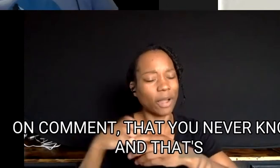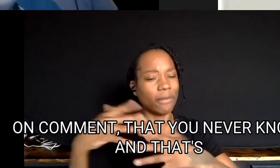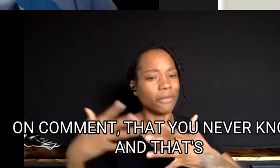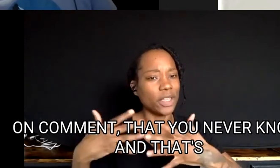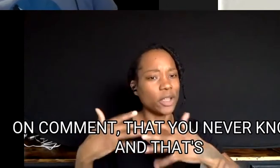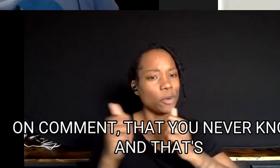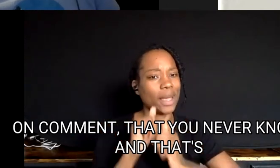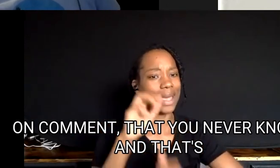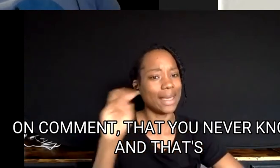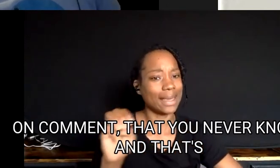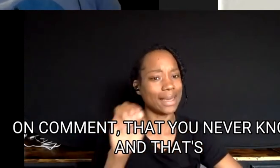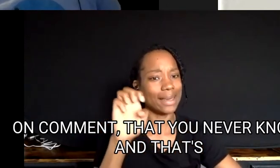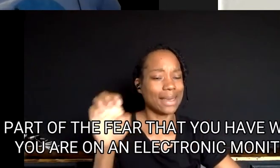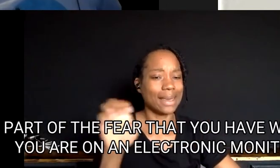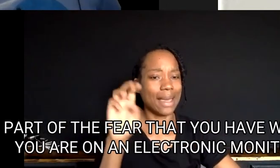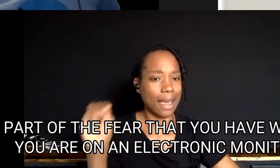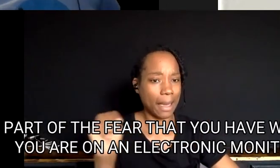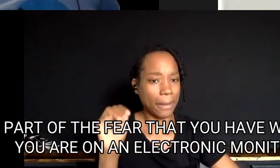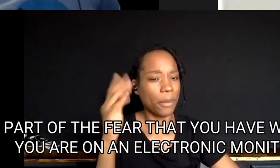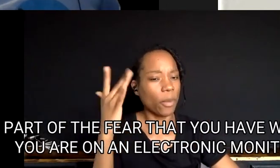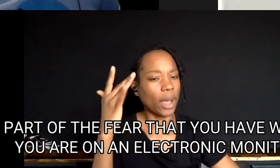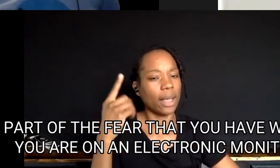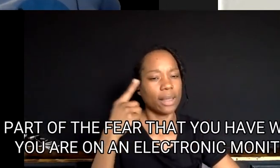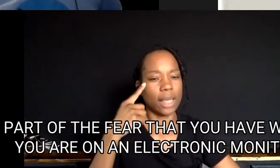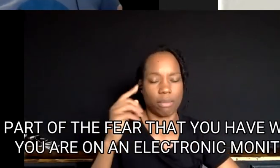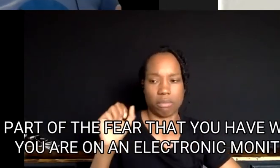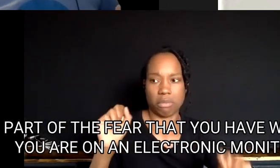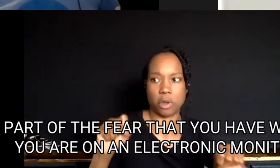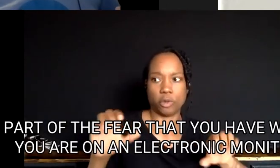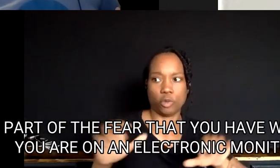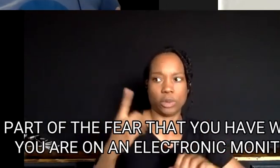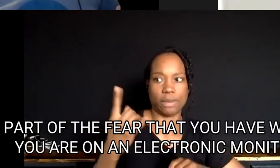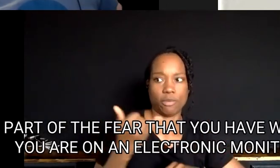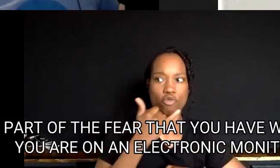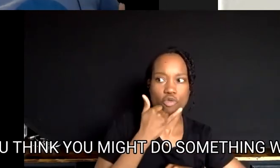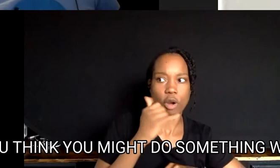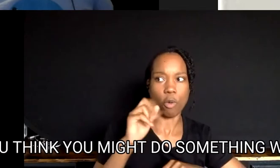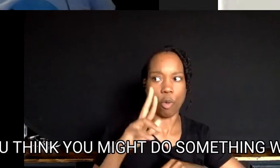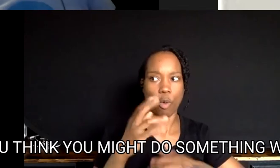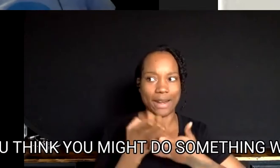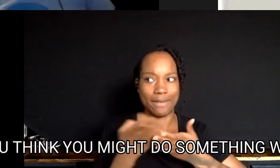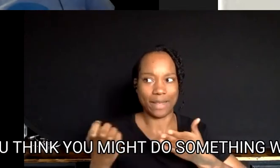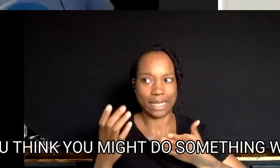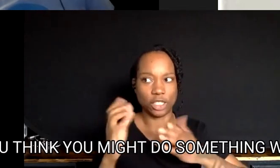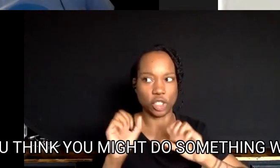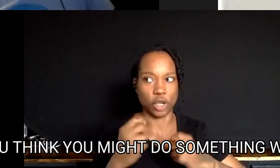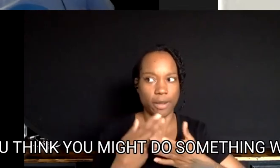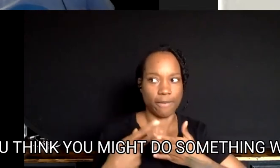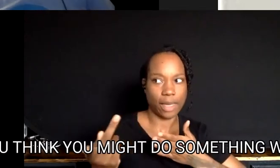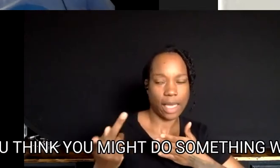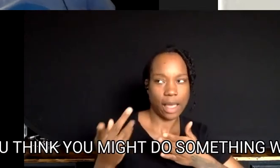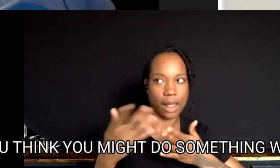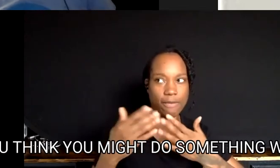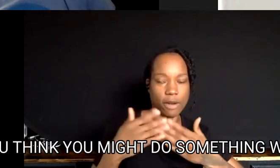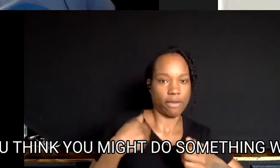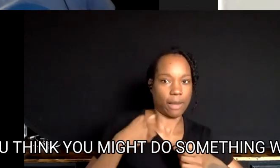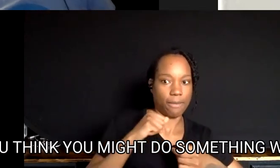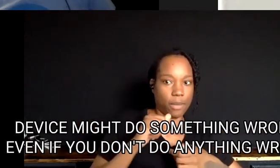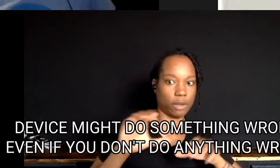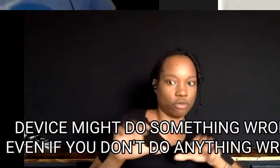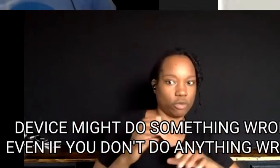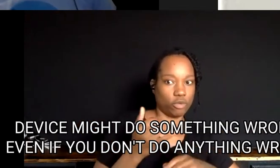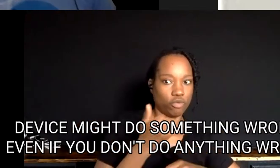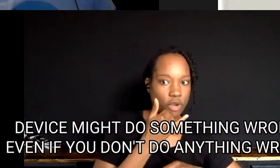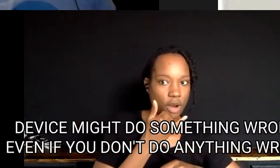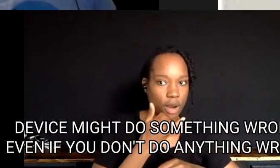monitor, that you think you might do something wrong or the device might do something wrong, even if you don't do anything wrong. So there's